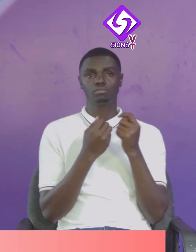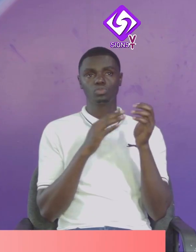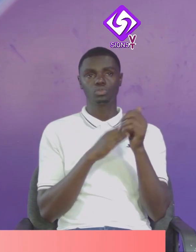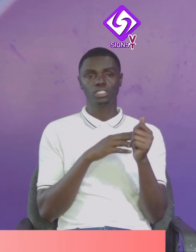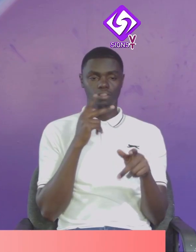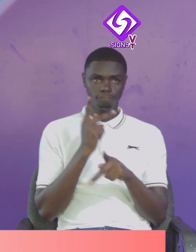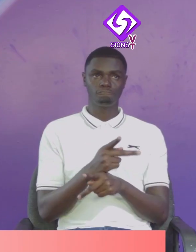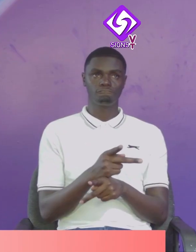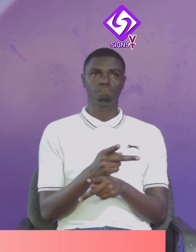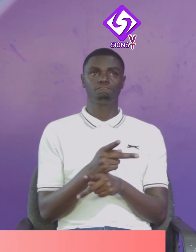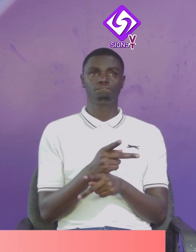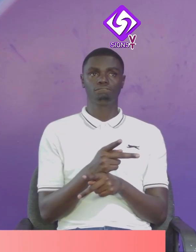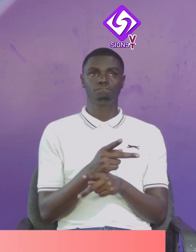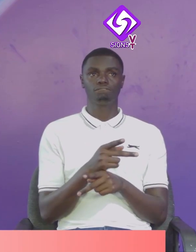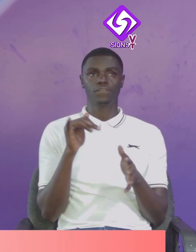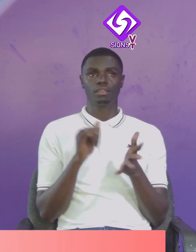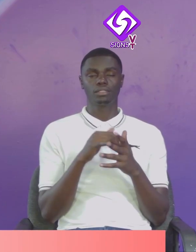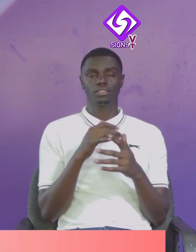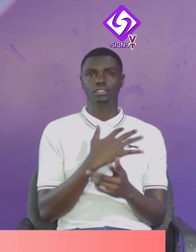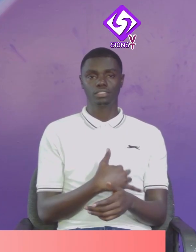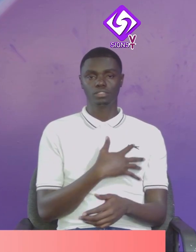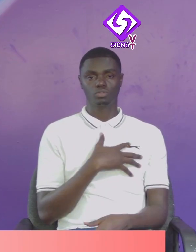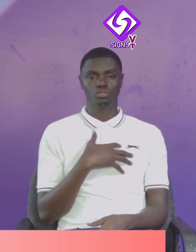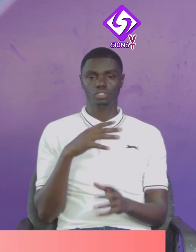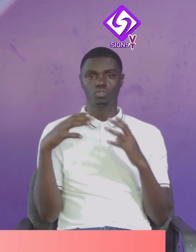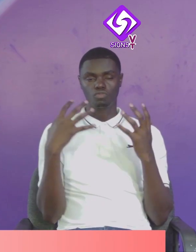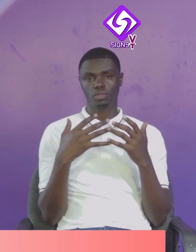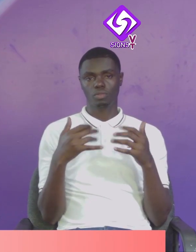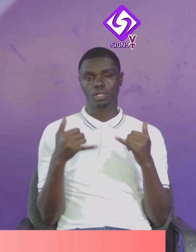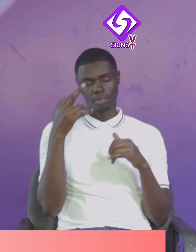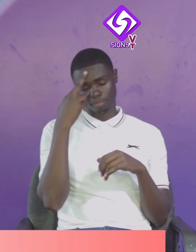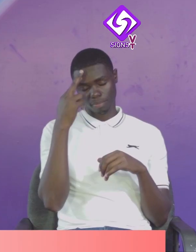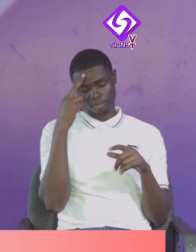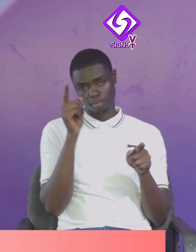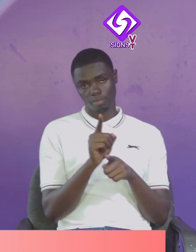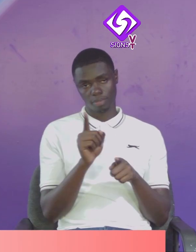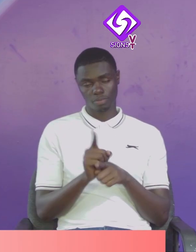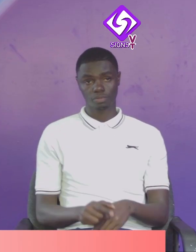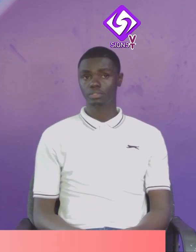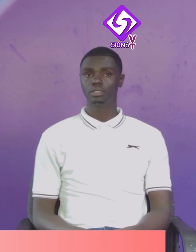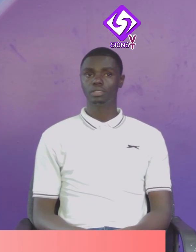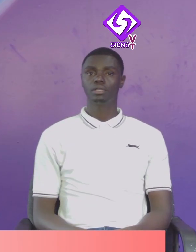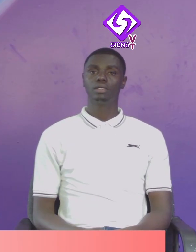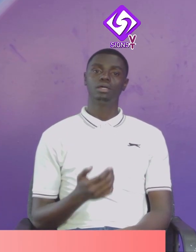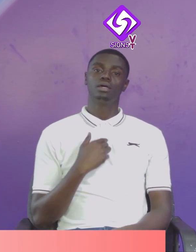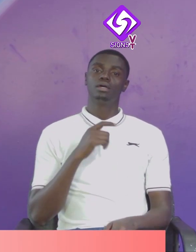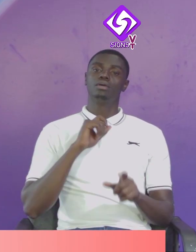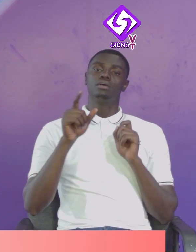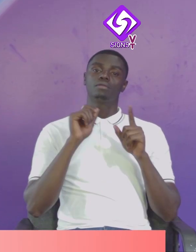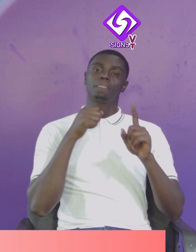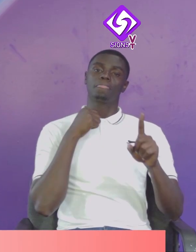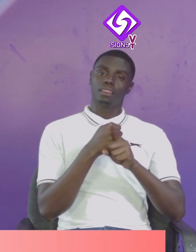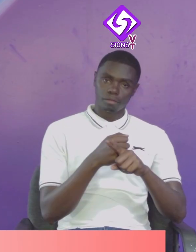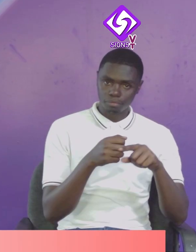on toes. So that is the Croatia of the World Cup. Remember also the star defender, that is